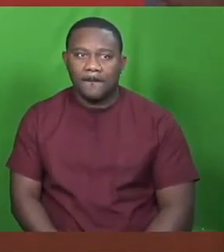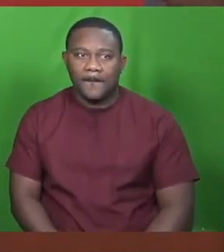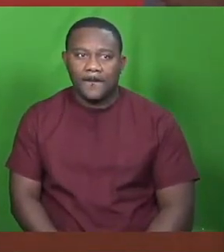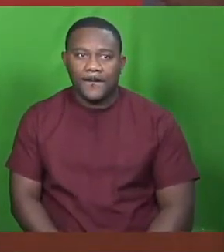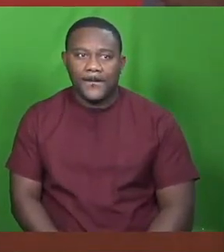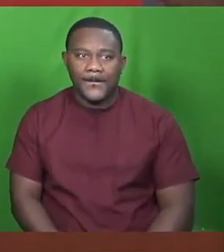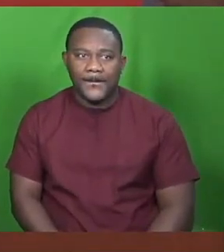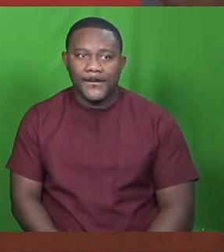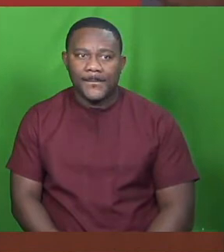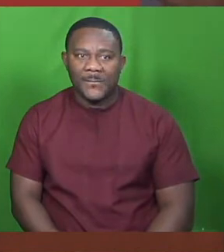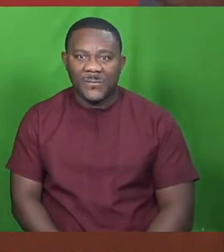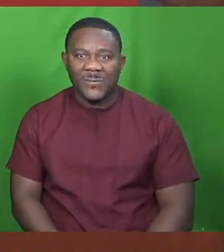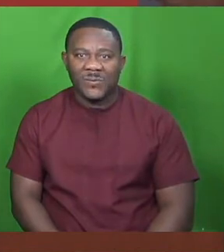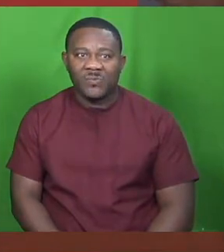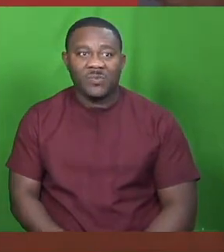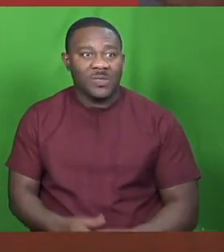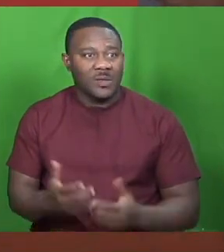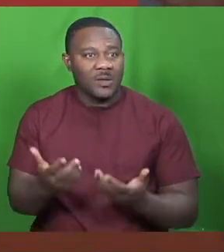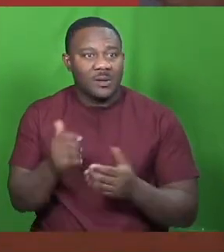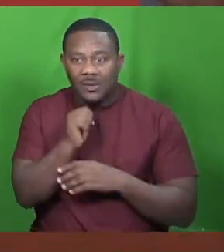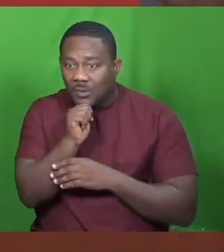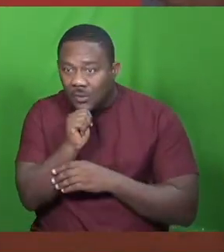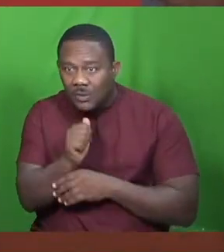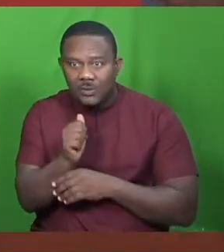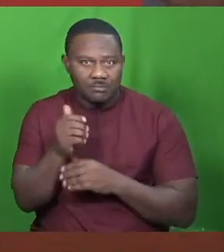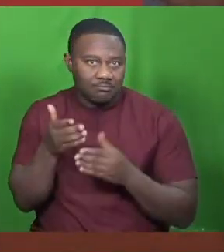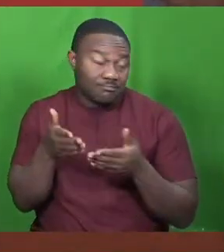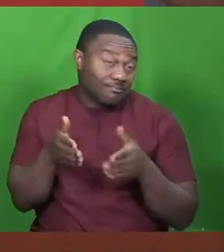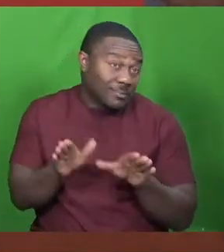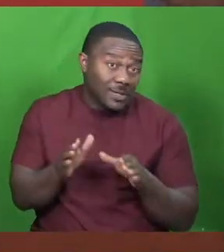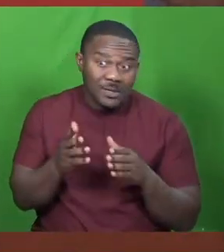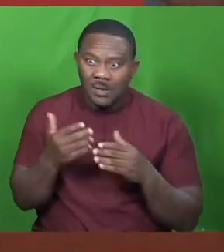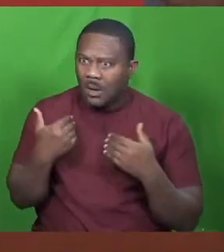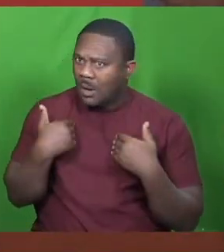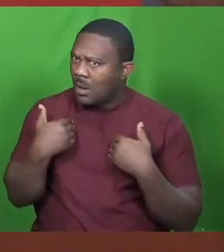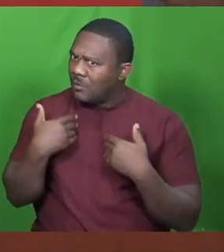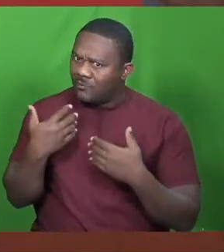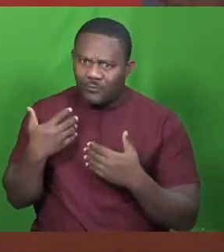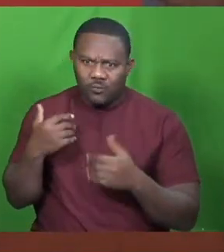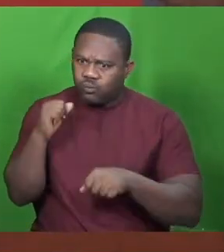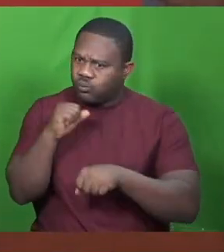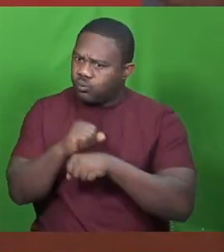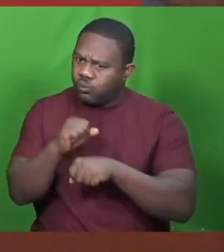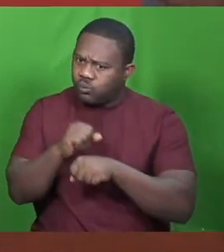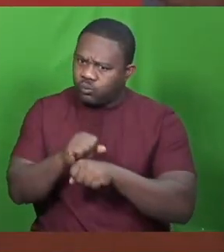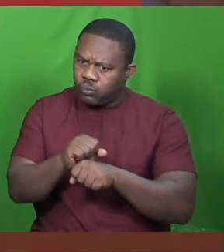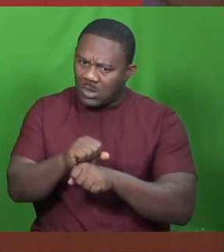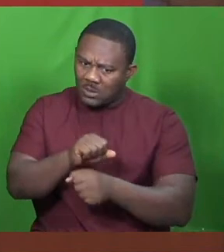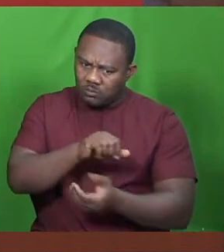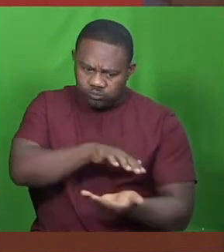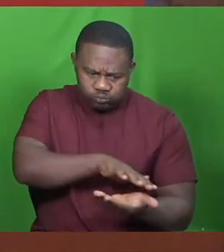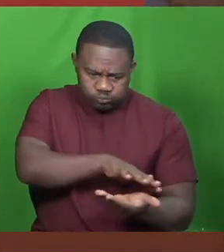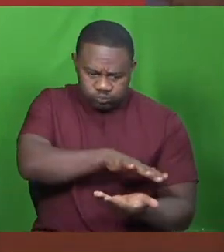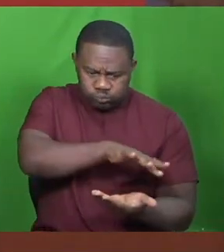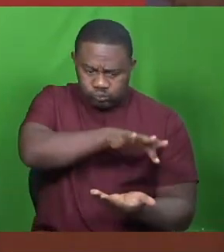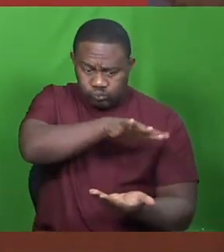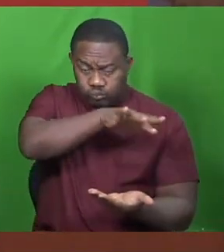We don't want to allow work to pile on. There's a lot of work for us to do during this meeting. Very